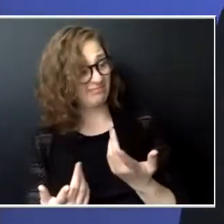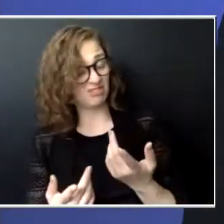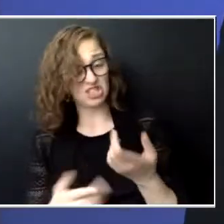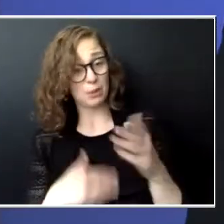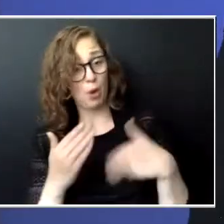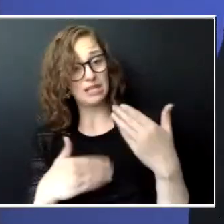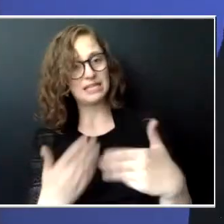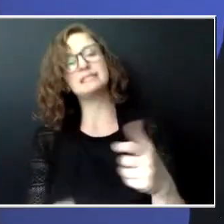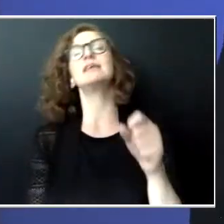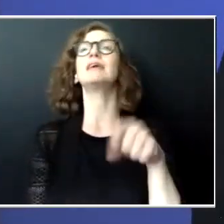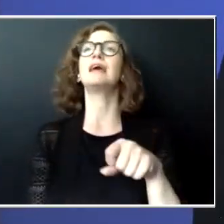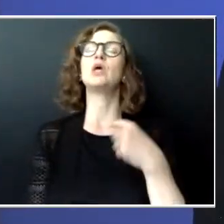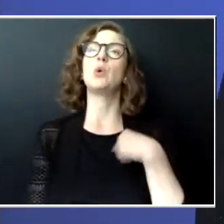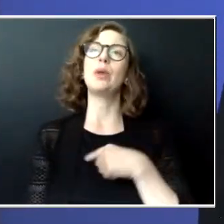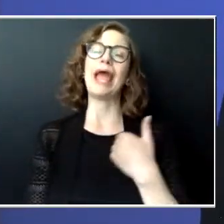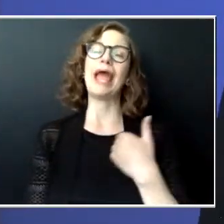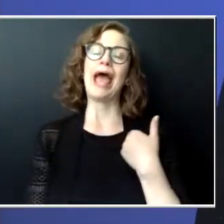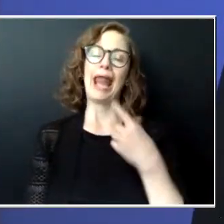mild,